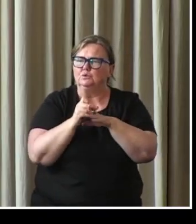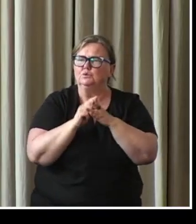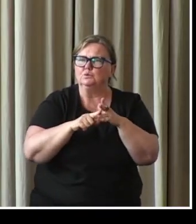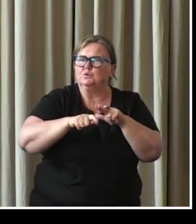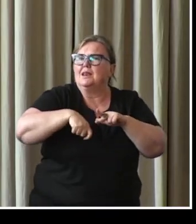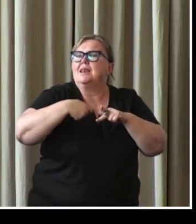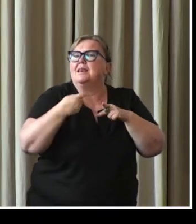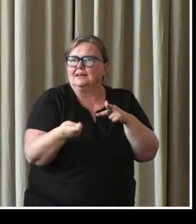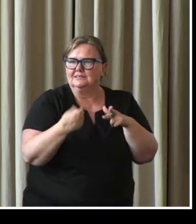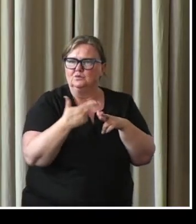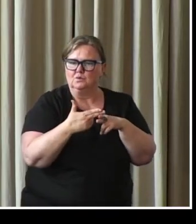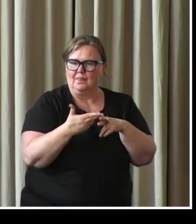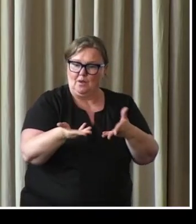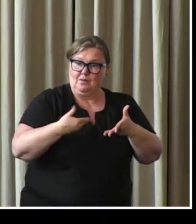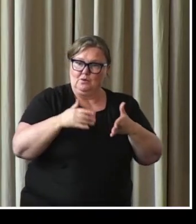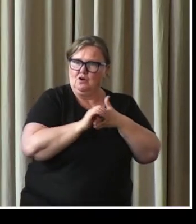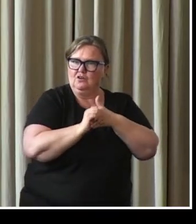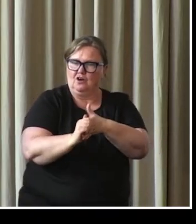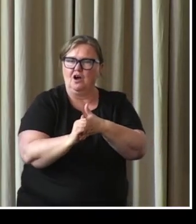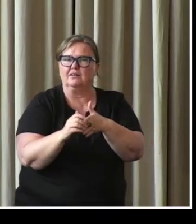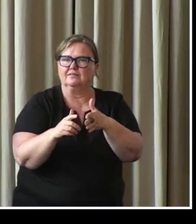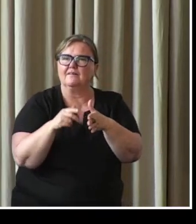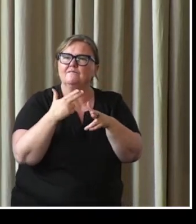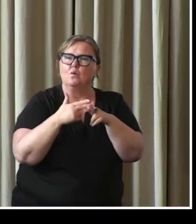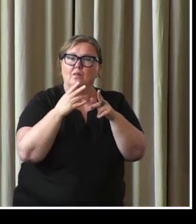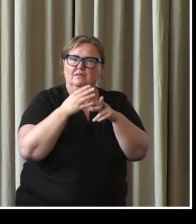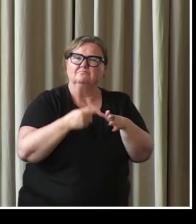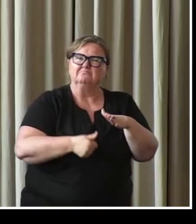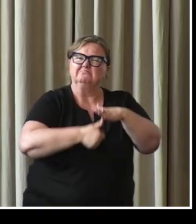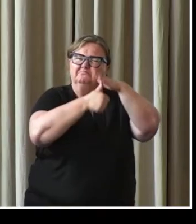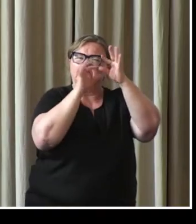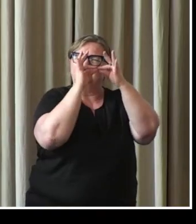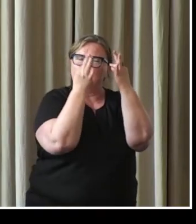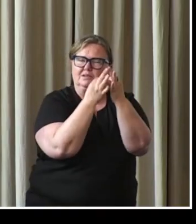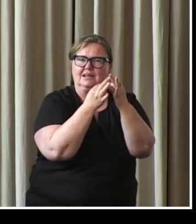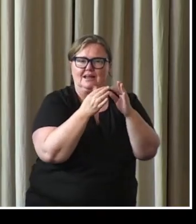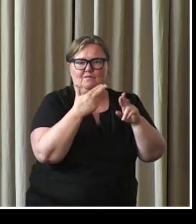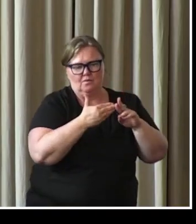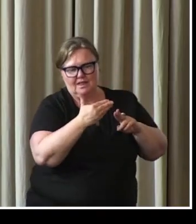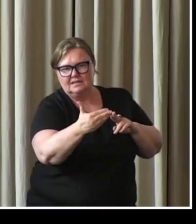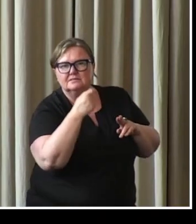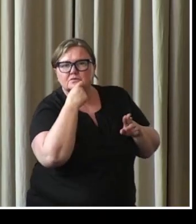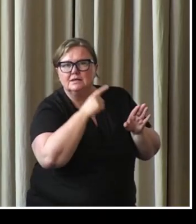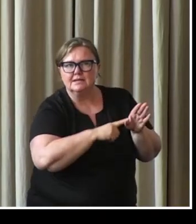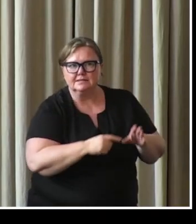guide the work of Arafmi as the peak body for mental health carers over the coming years.